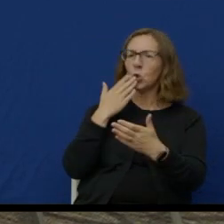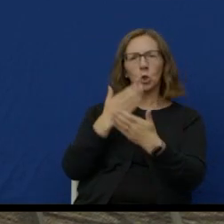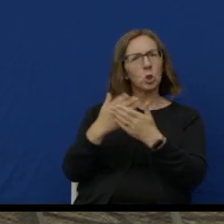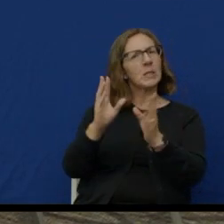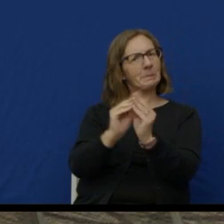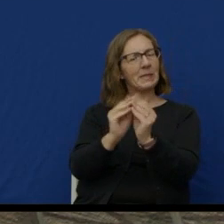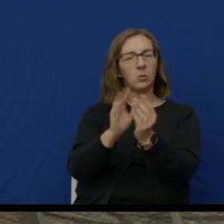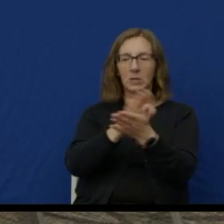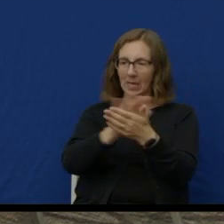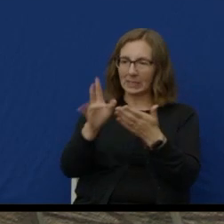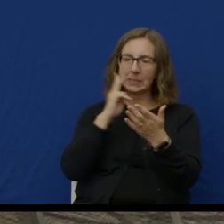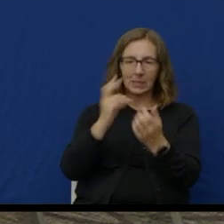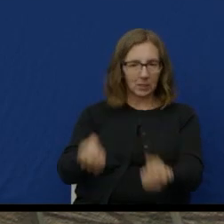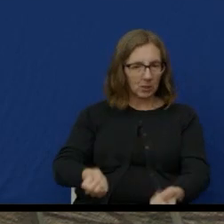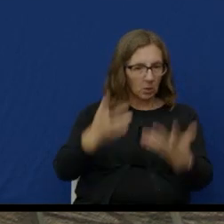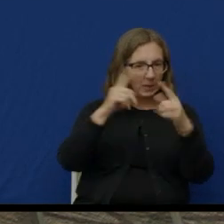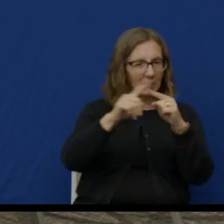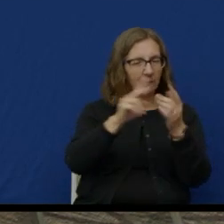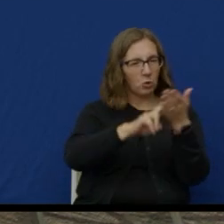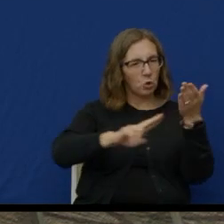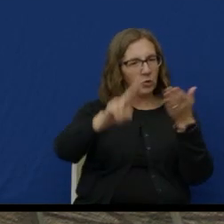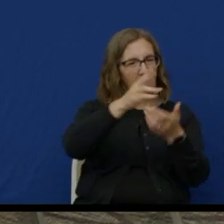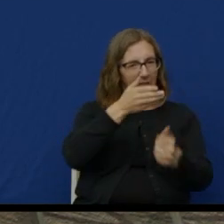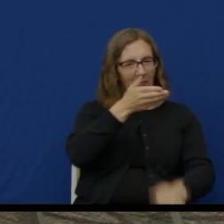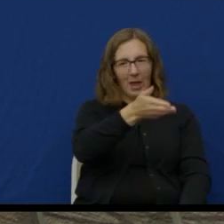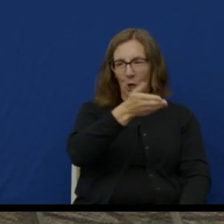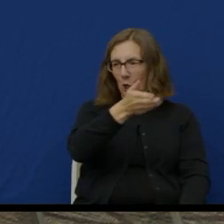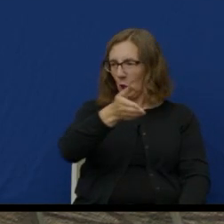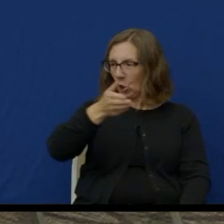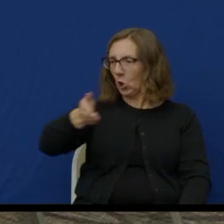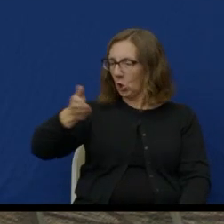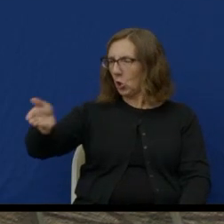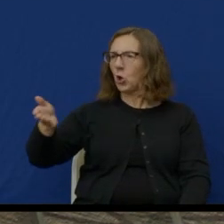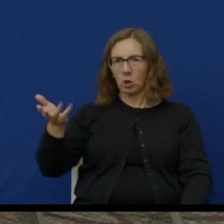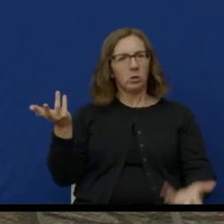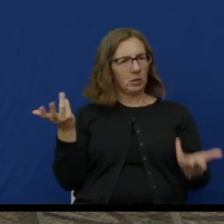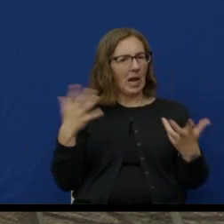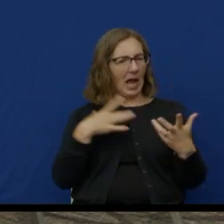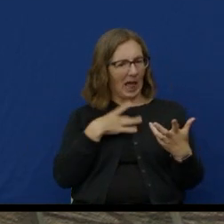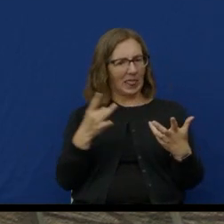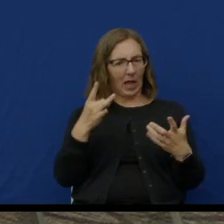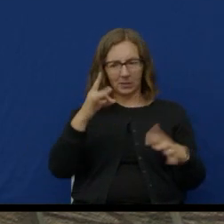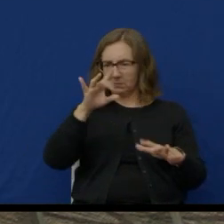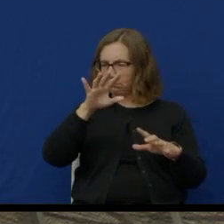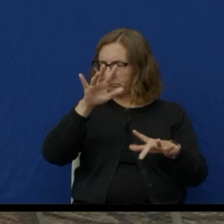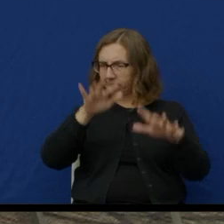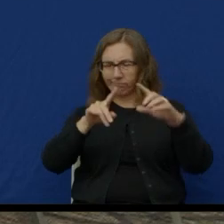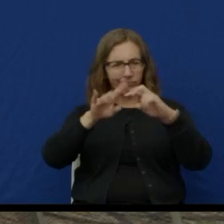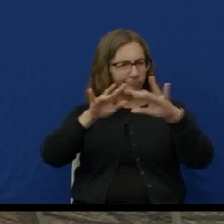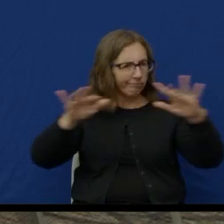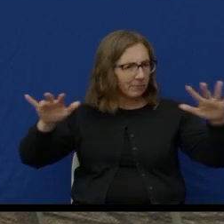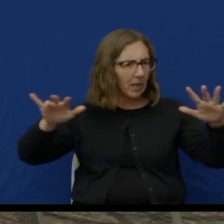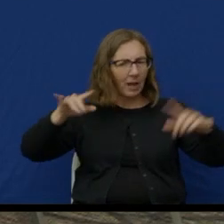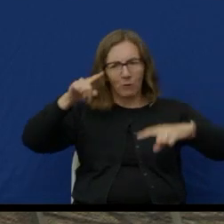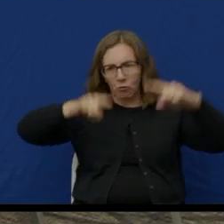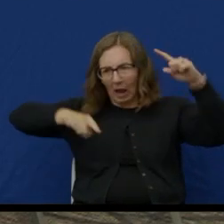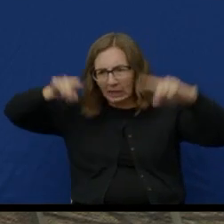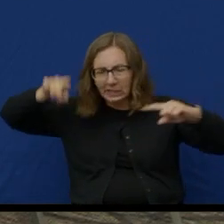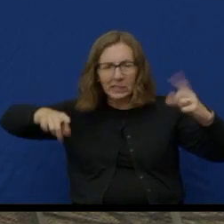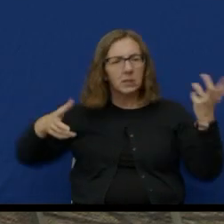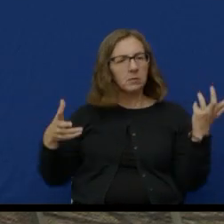many different universities represented. I mean, I liked the variety. I felt like everyone